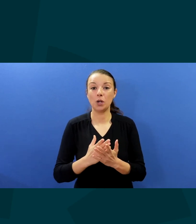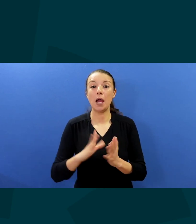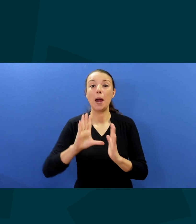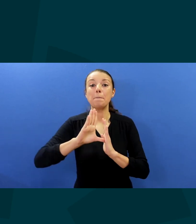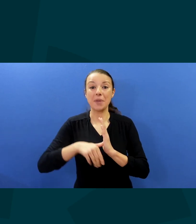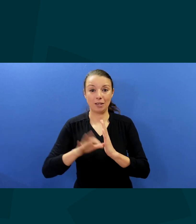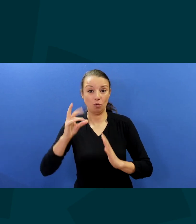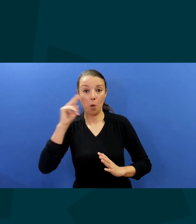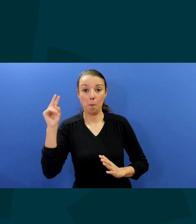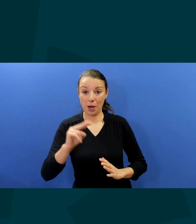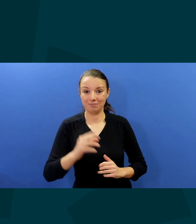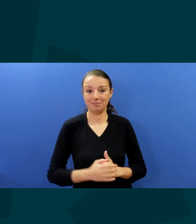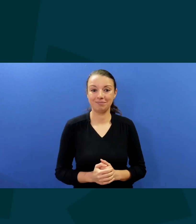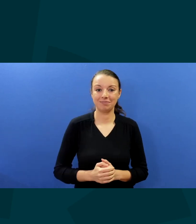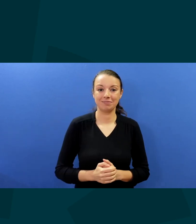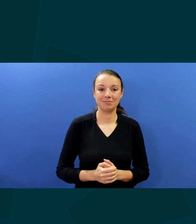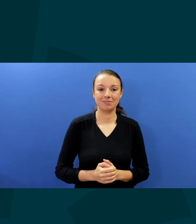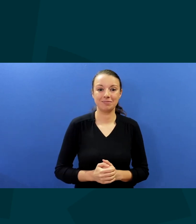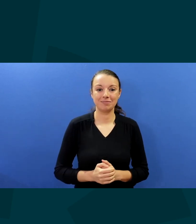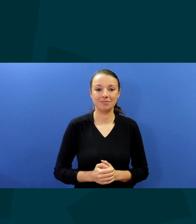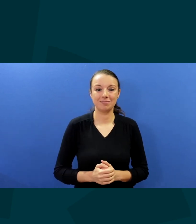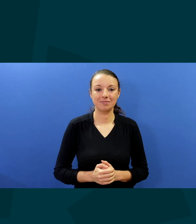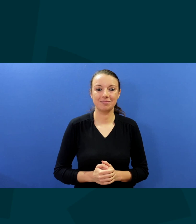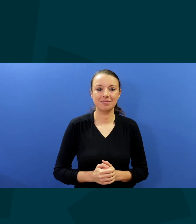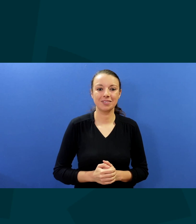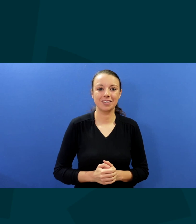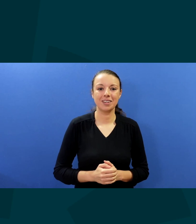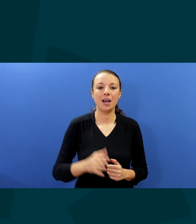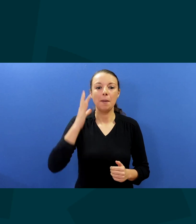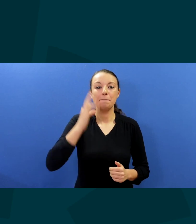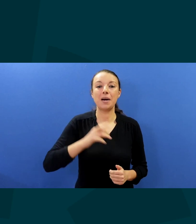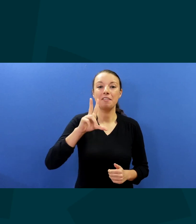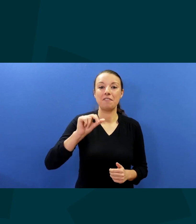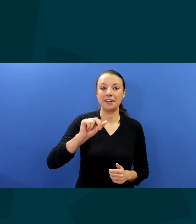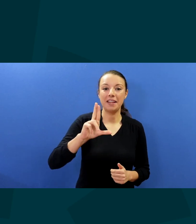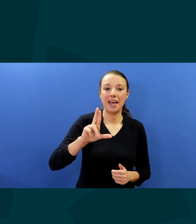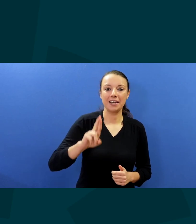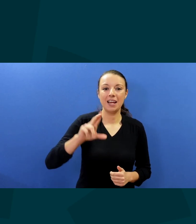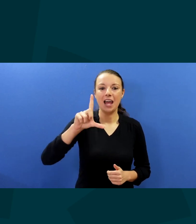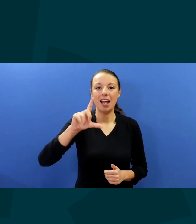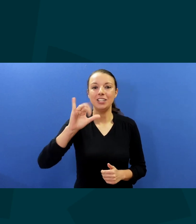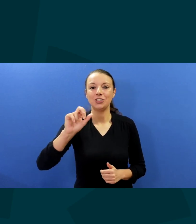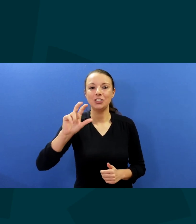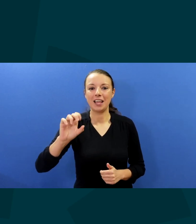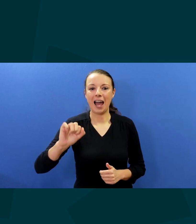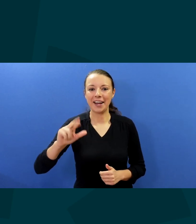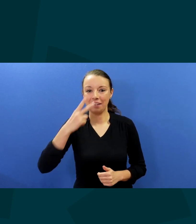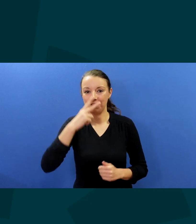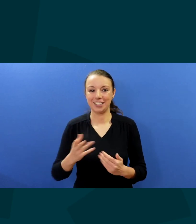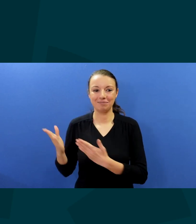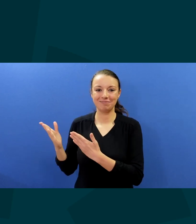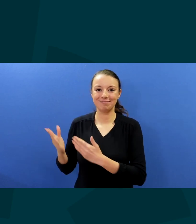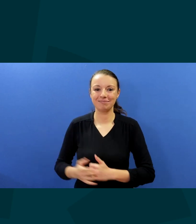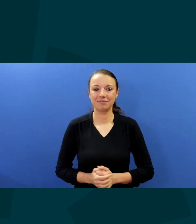As I said, we're going to discuss the topic from the perspective of different cities. Our speaker is Mr. Werner Lichtenhorn, who is the